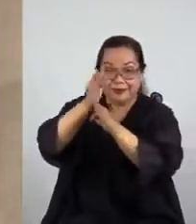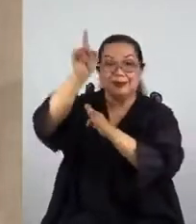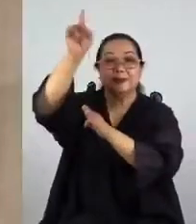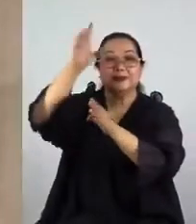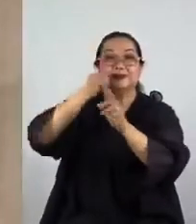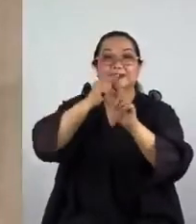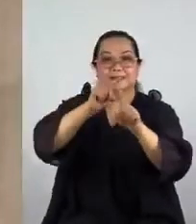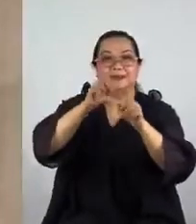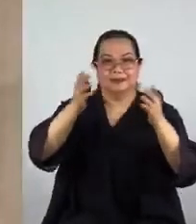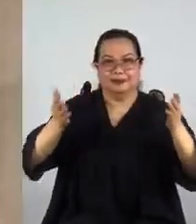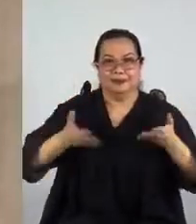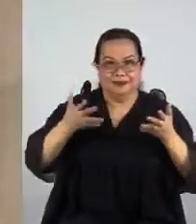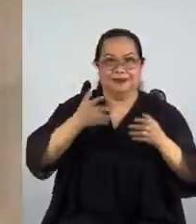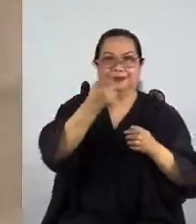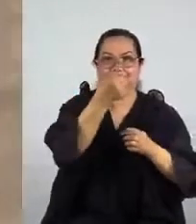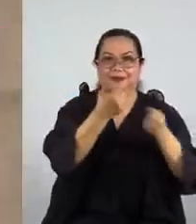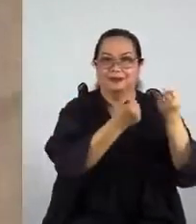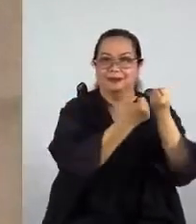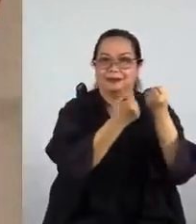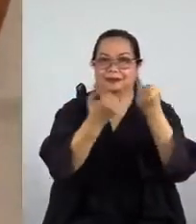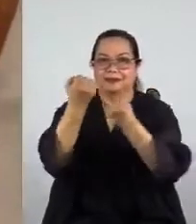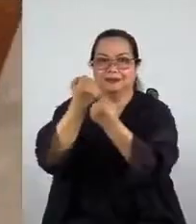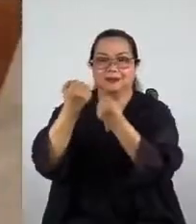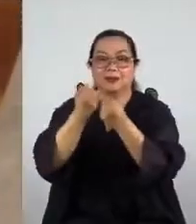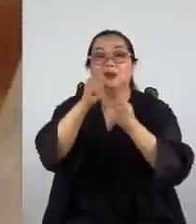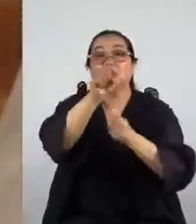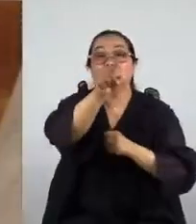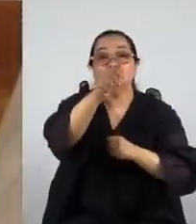Let us encourage one another so that we can endure.